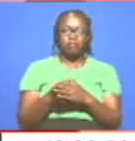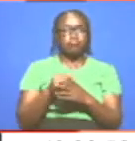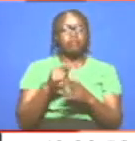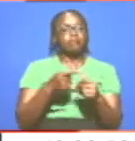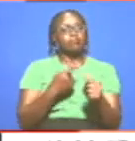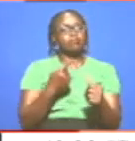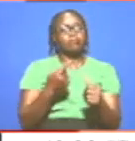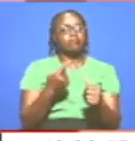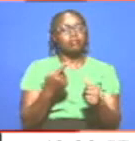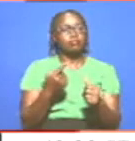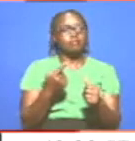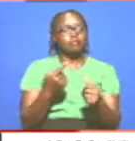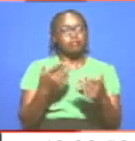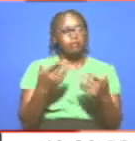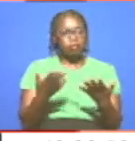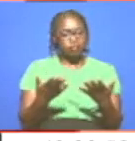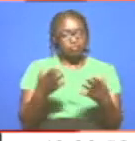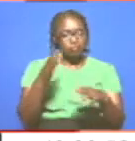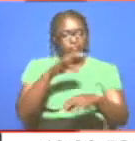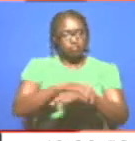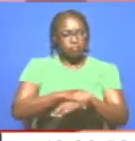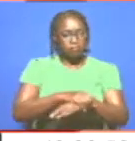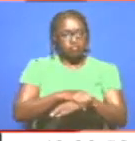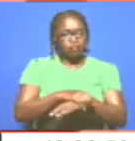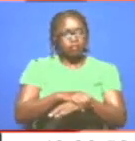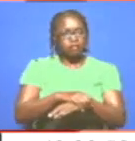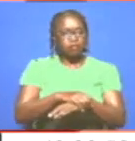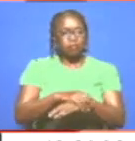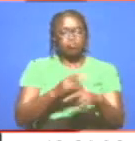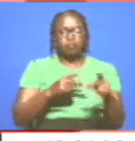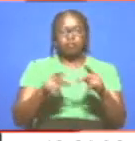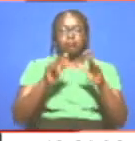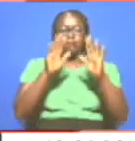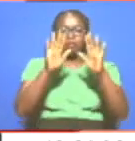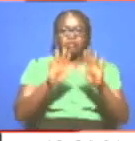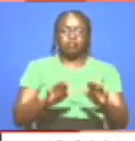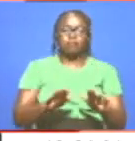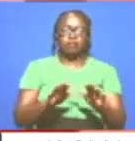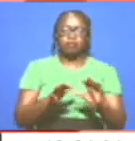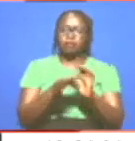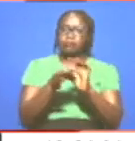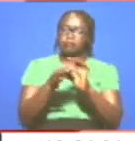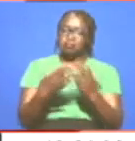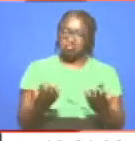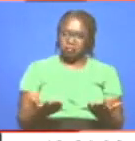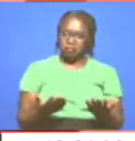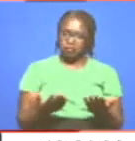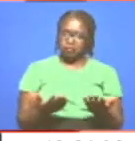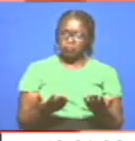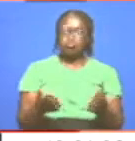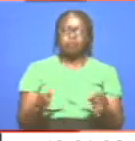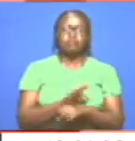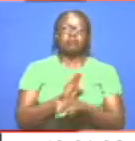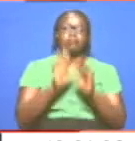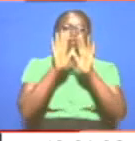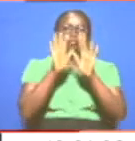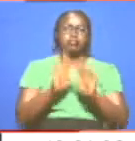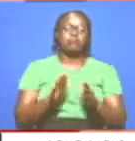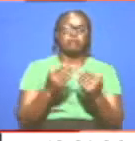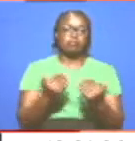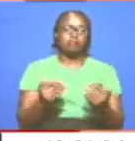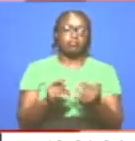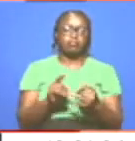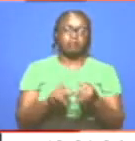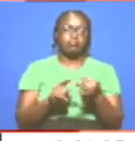be, how do we get, the first role, which is very, very important, is how do we unite? Mm-hmm. And that's the most important thing. The elections is